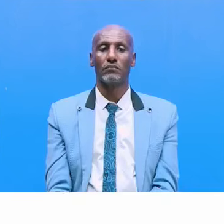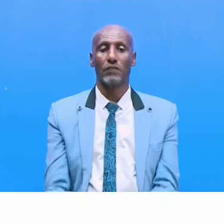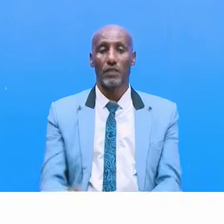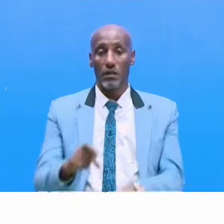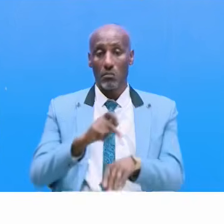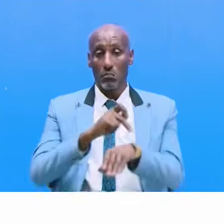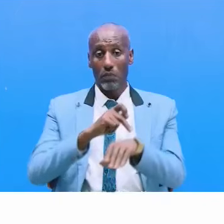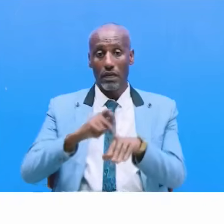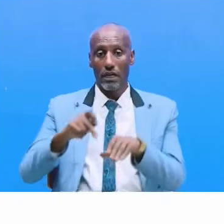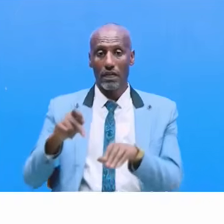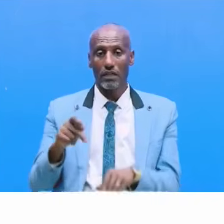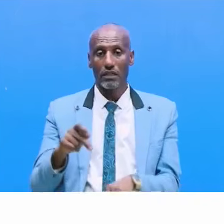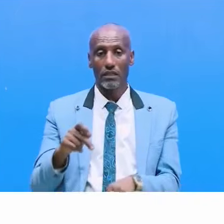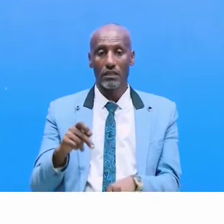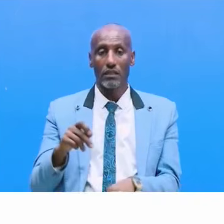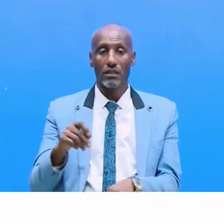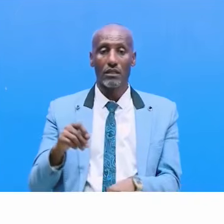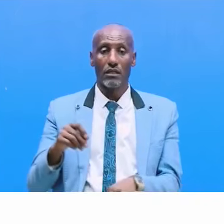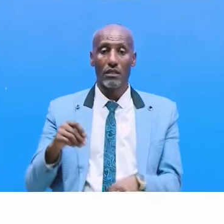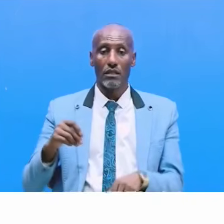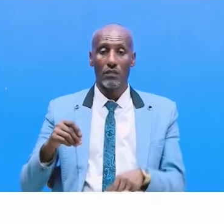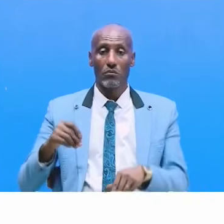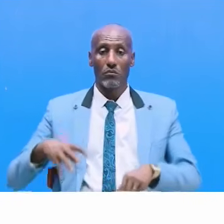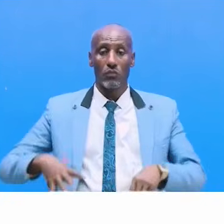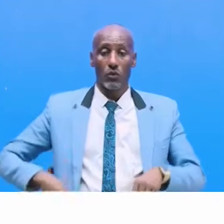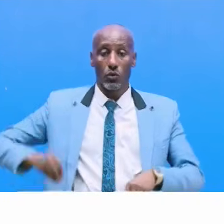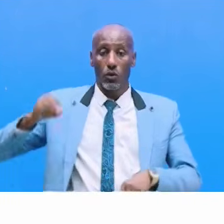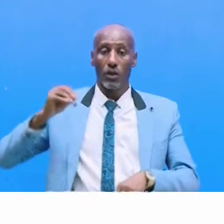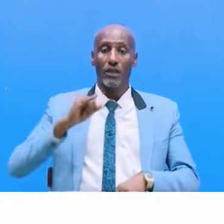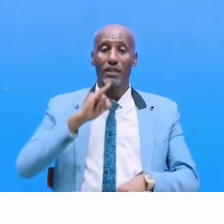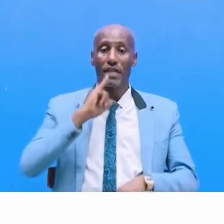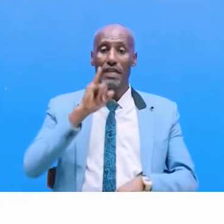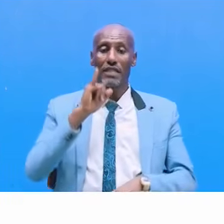Black dog is